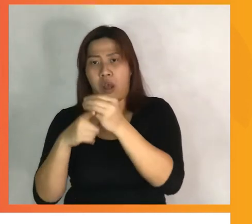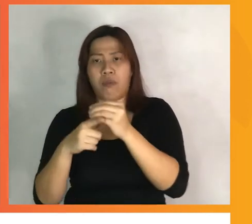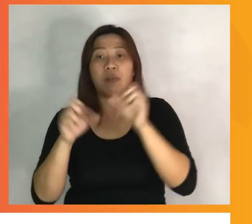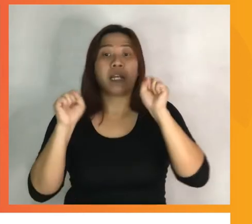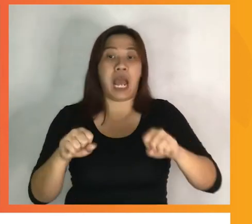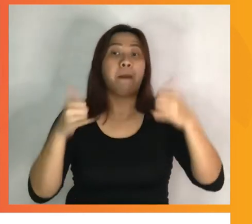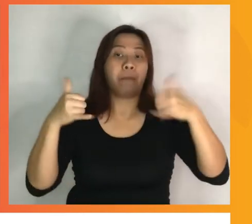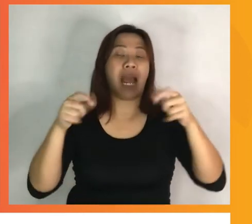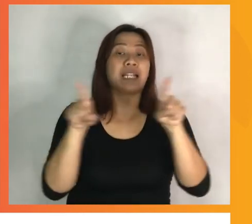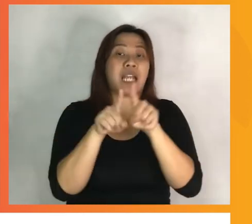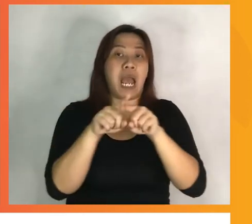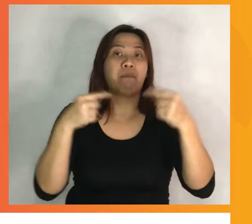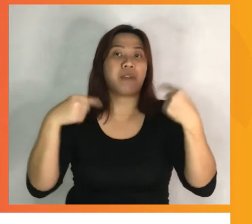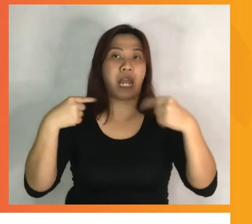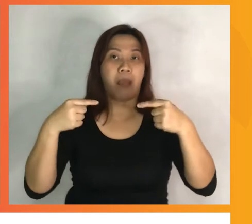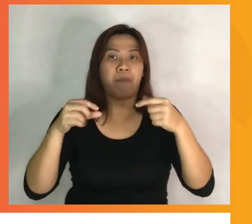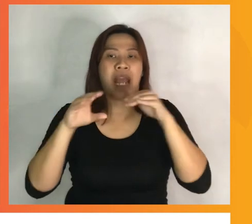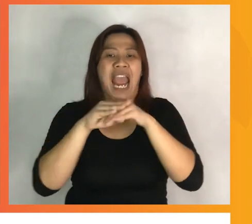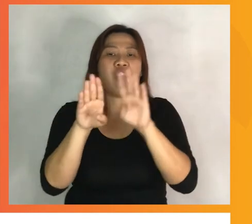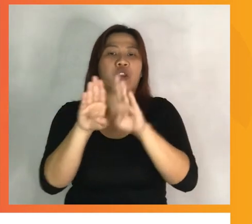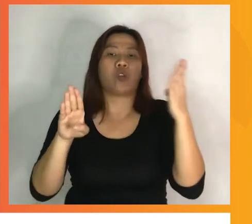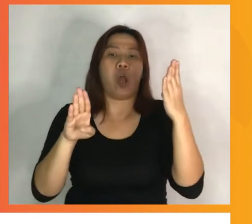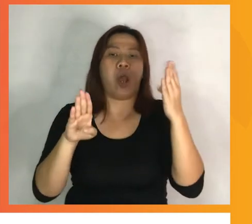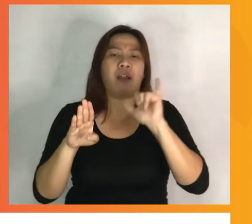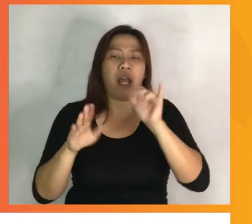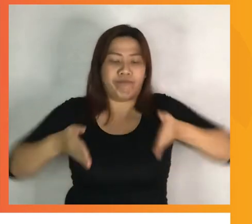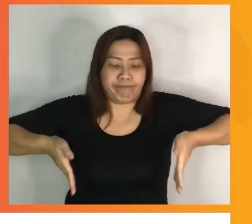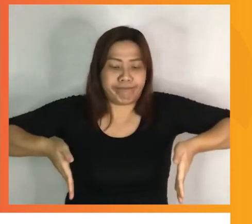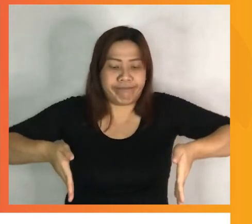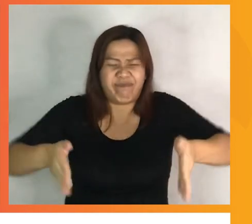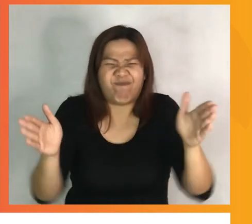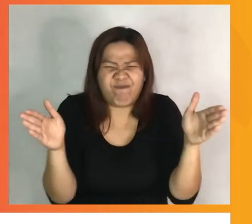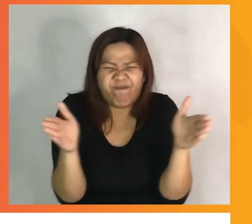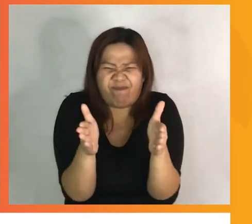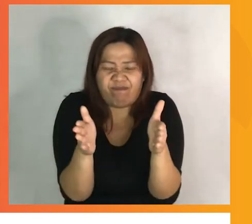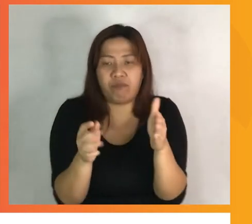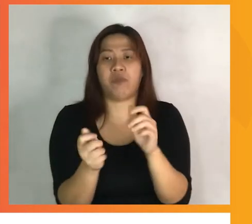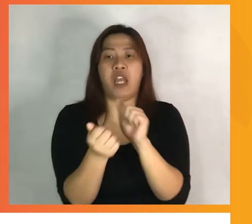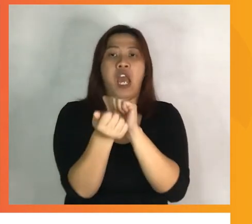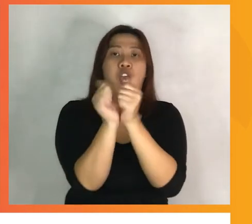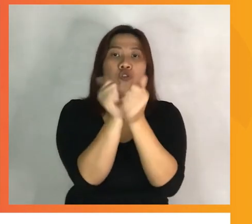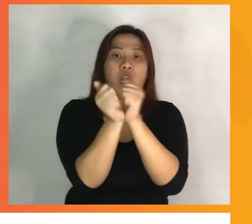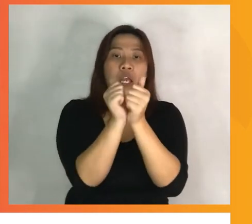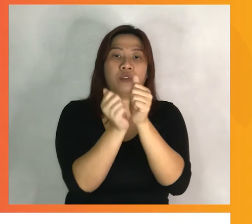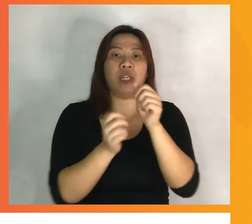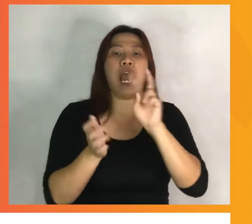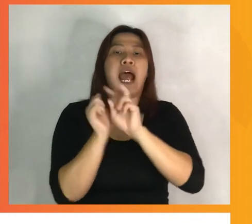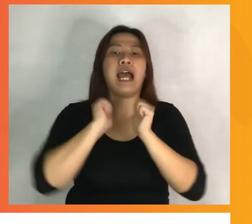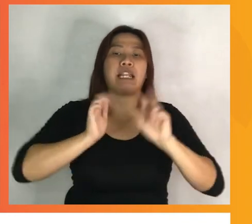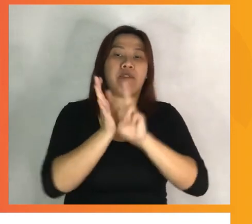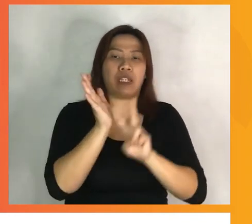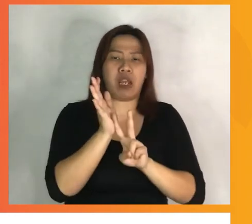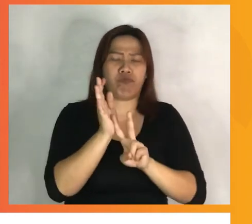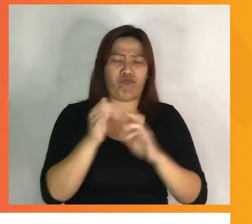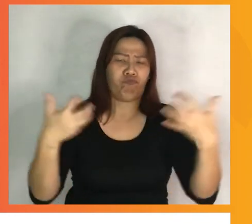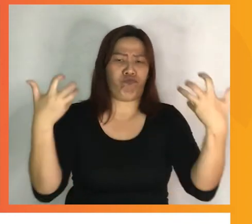But we can play the same game in an indoor area, such as this narrow hallway, and adjust the activity